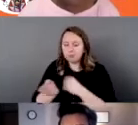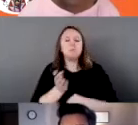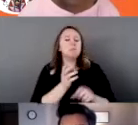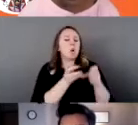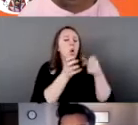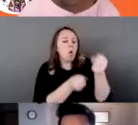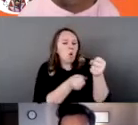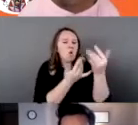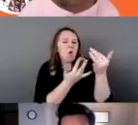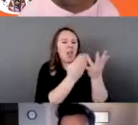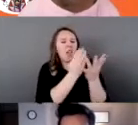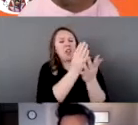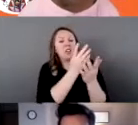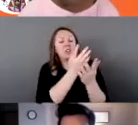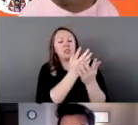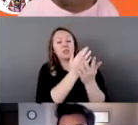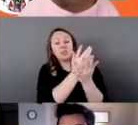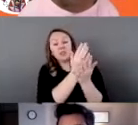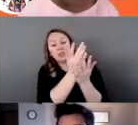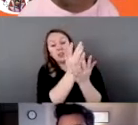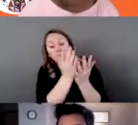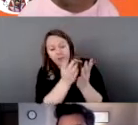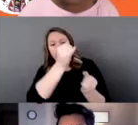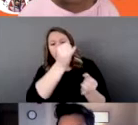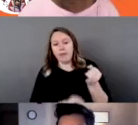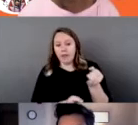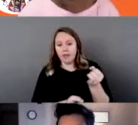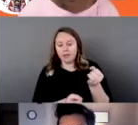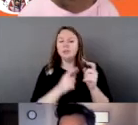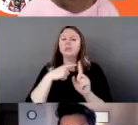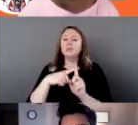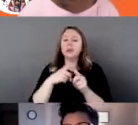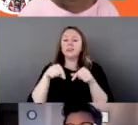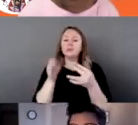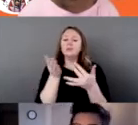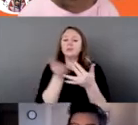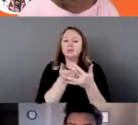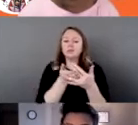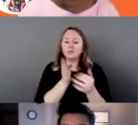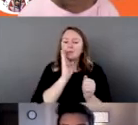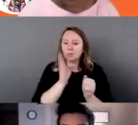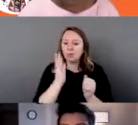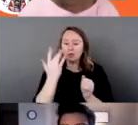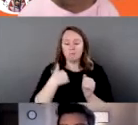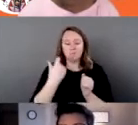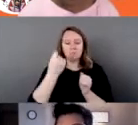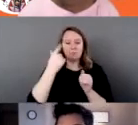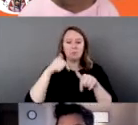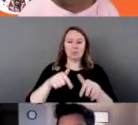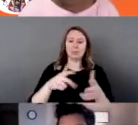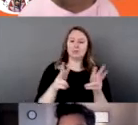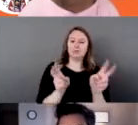end. Okay. And I will, there will be a break too, because, you know, I understand that a lot of this stuff is, you know, very